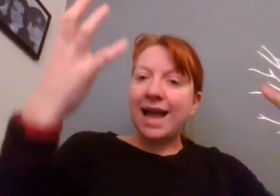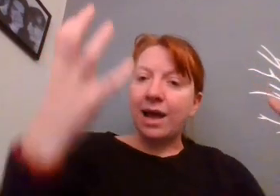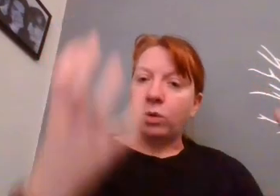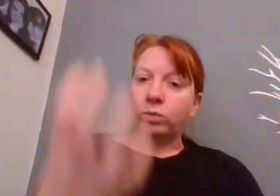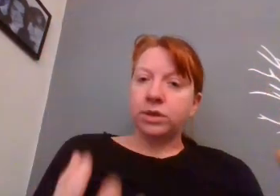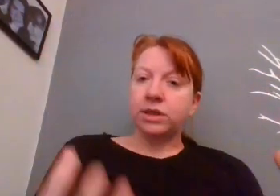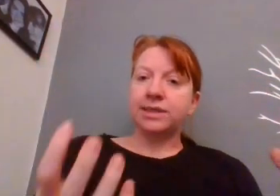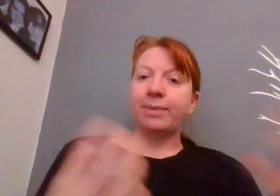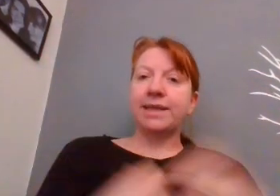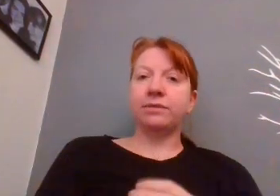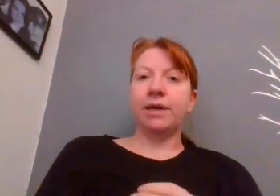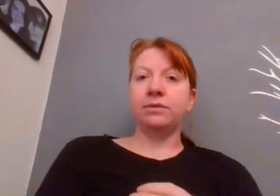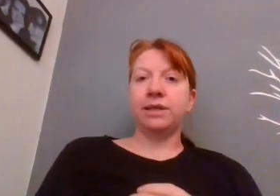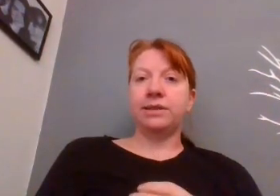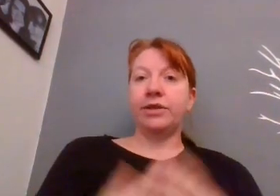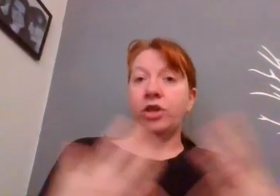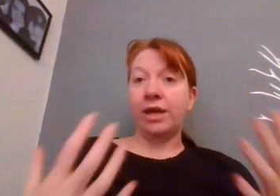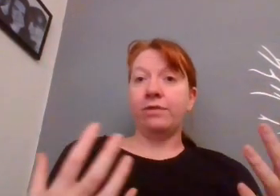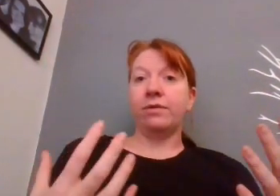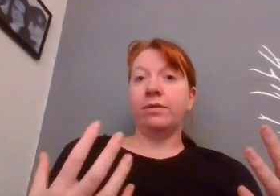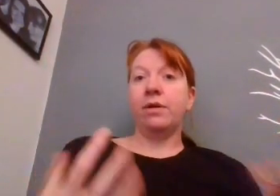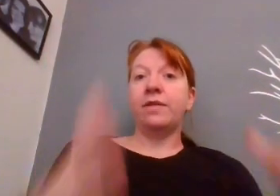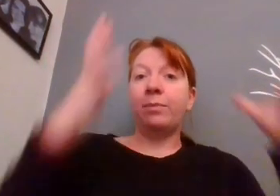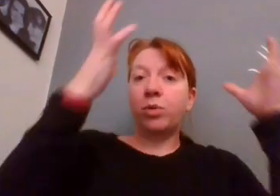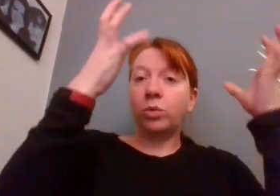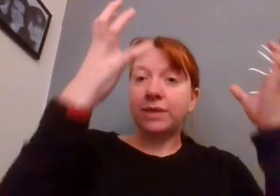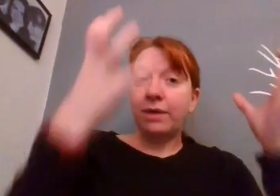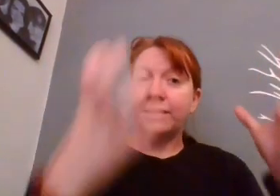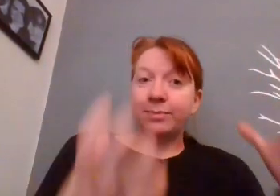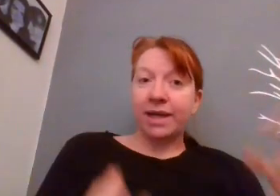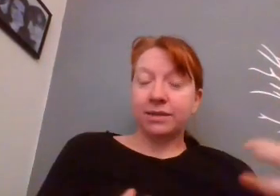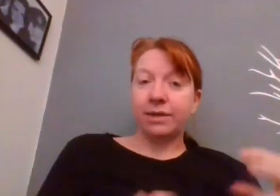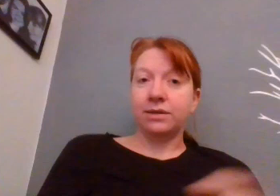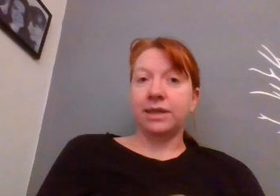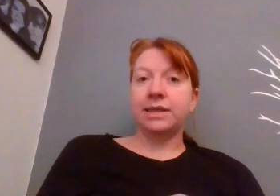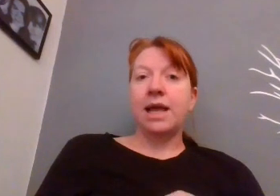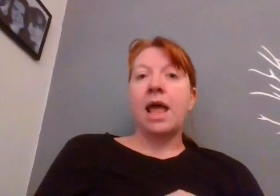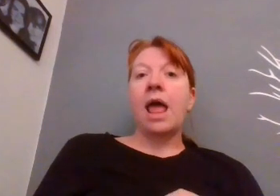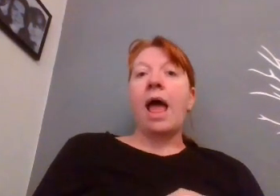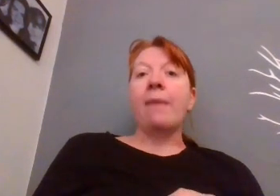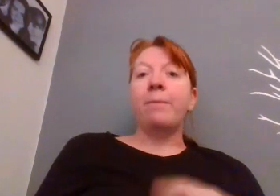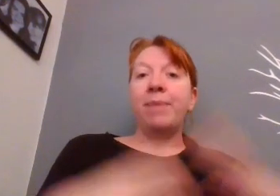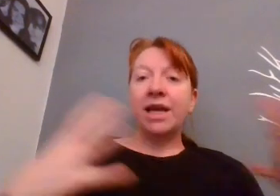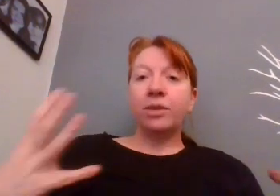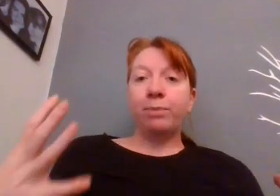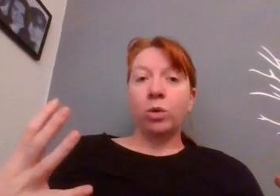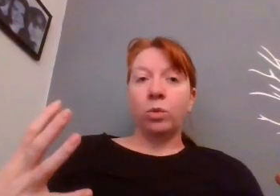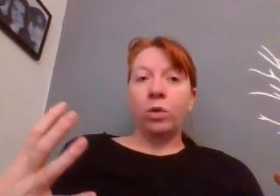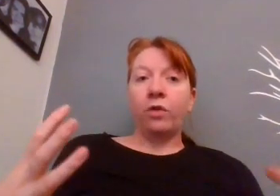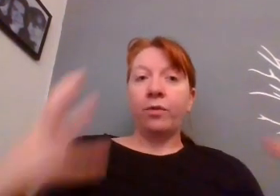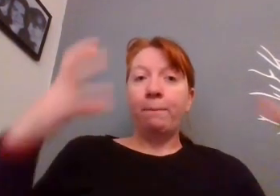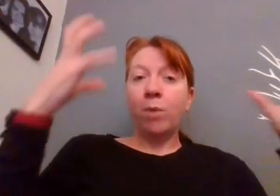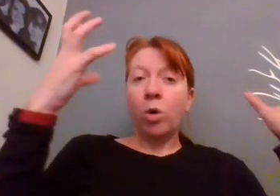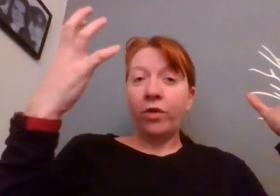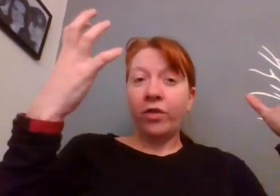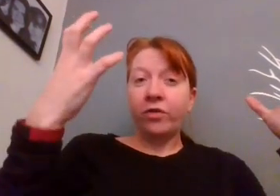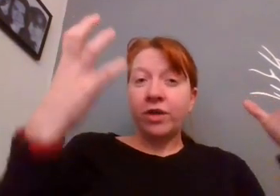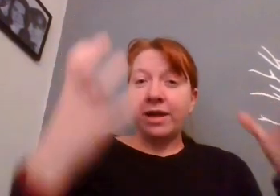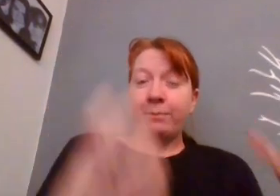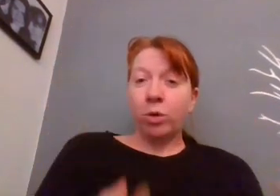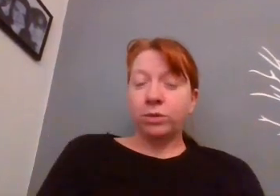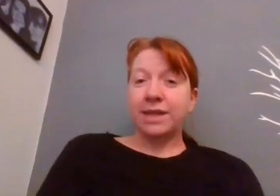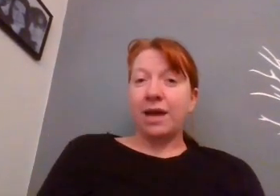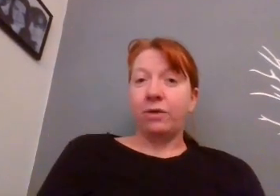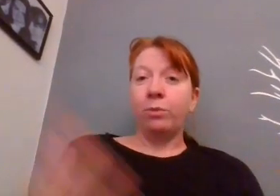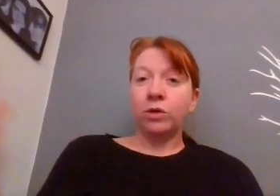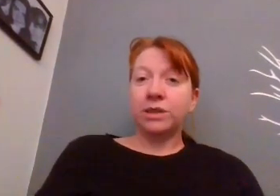pull down the space around us, the sheet. They pull down the space around us. And the bigger the ball, the more that the